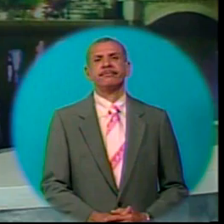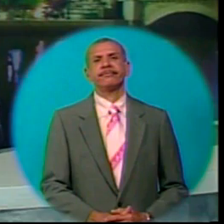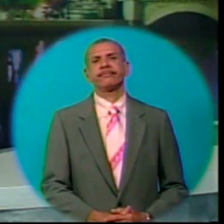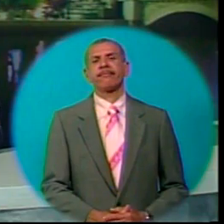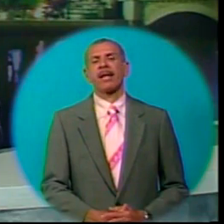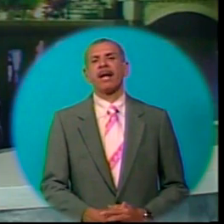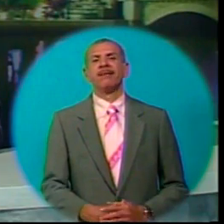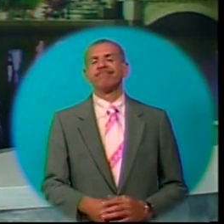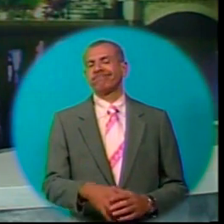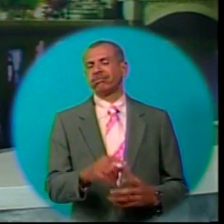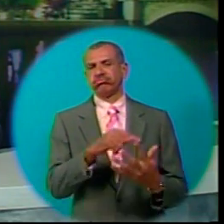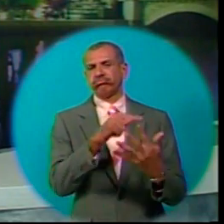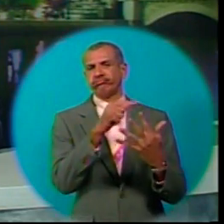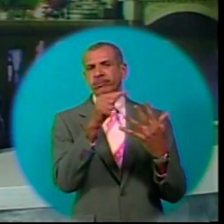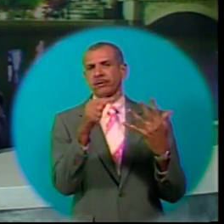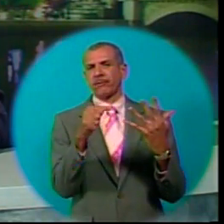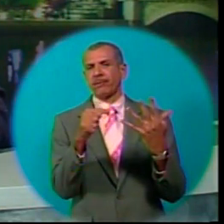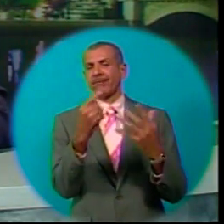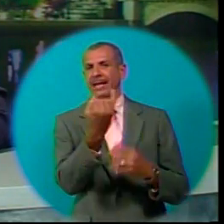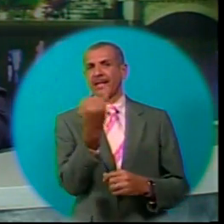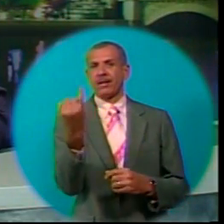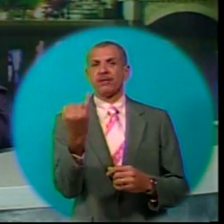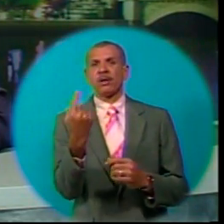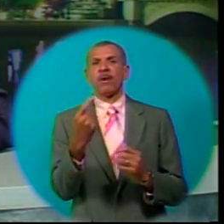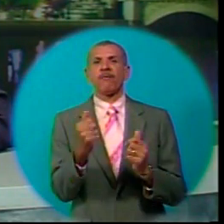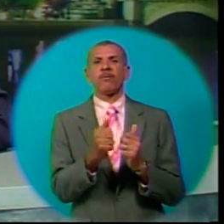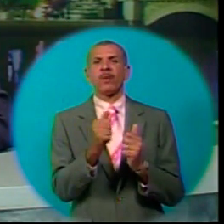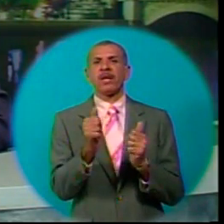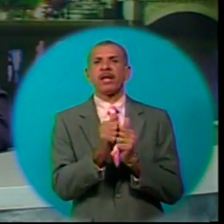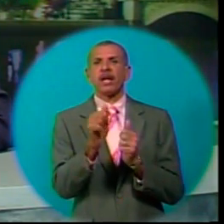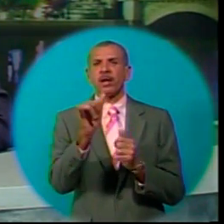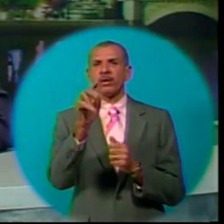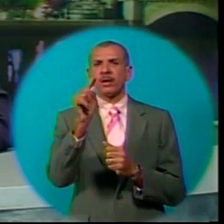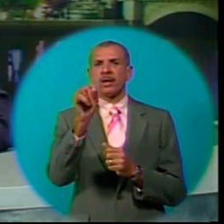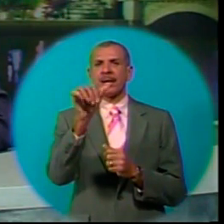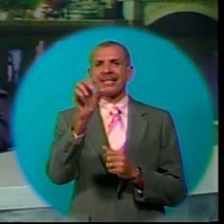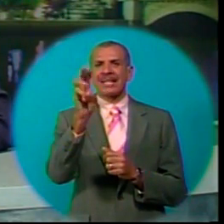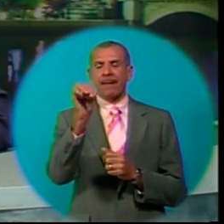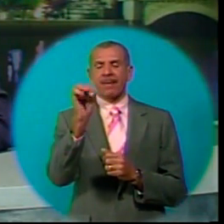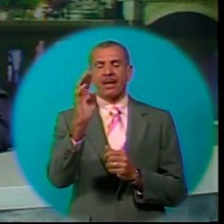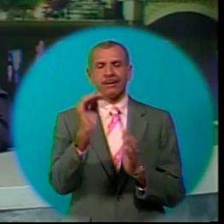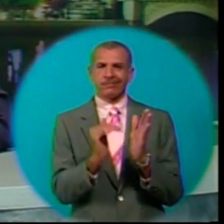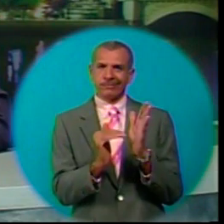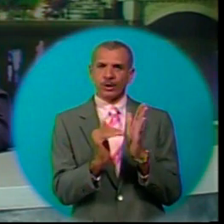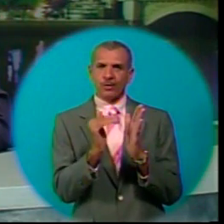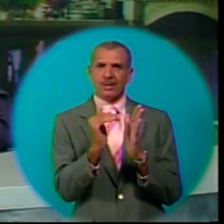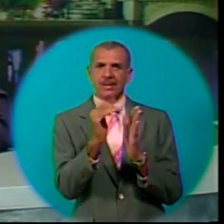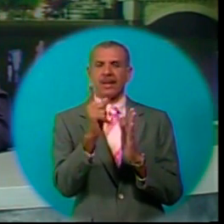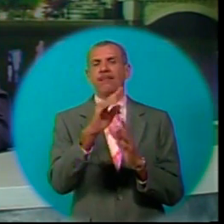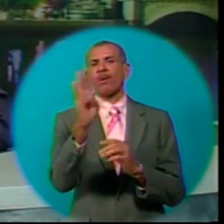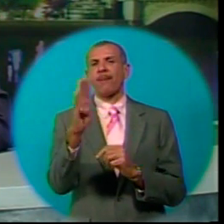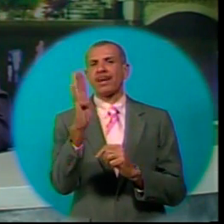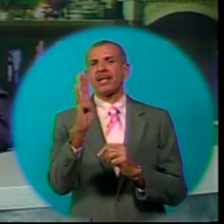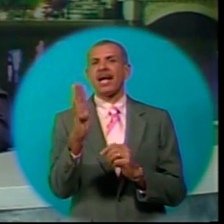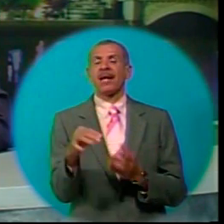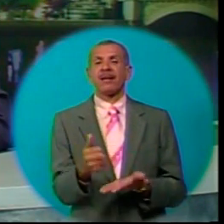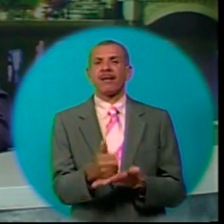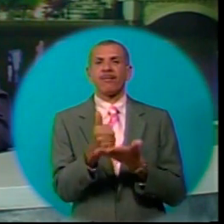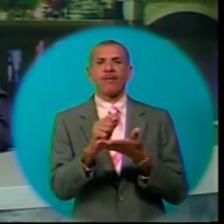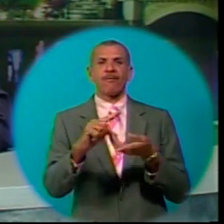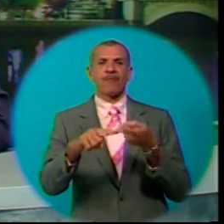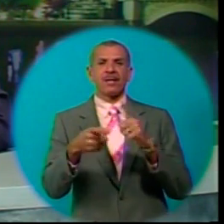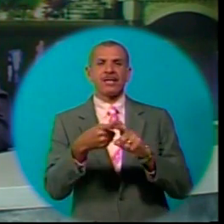The number of individuals being affected by autism is rising in Barbados, and to assist the relatives and friends of